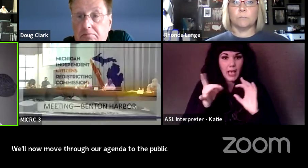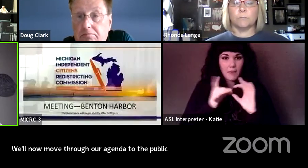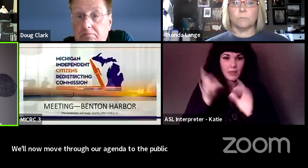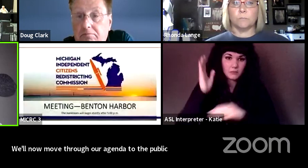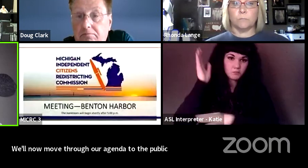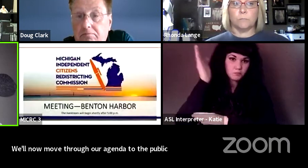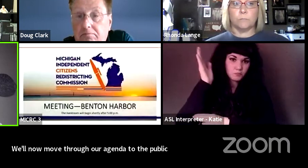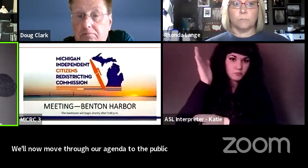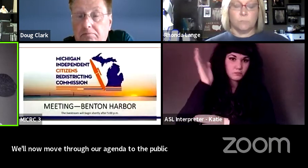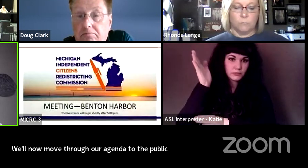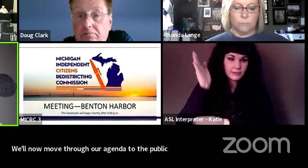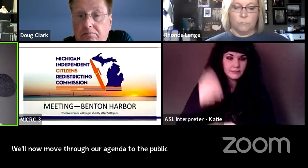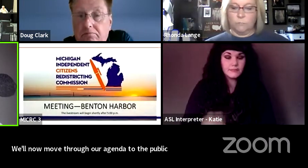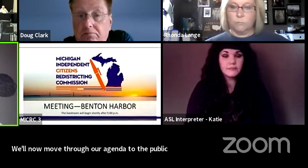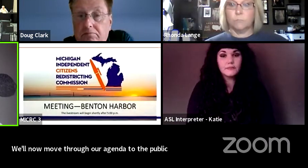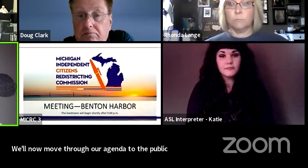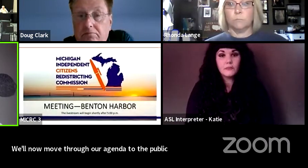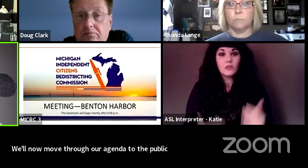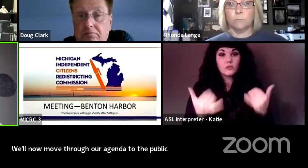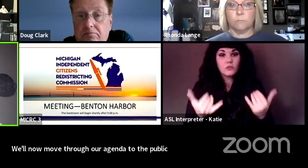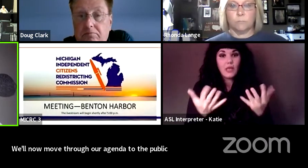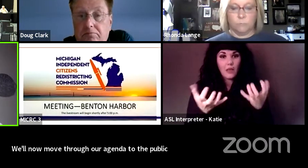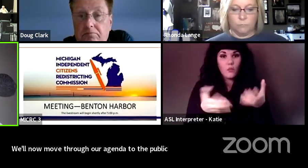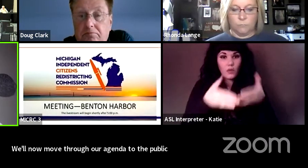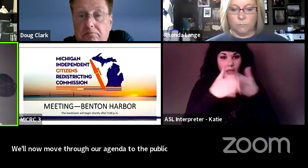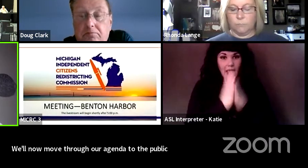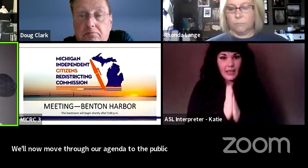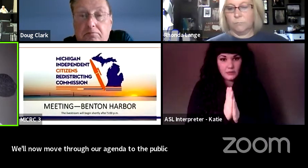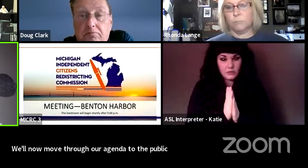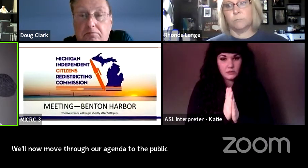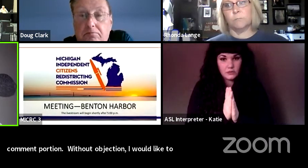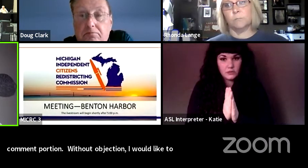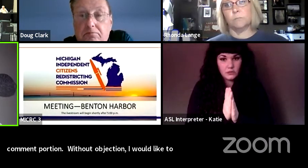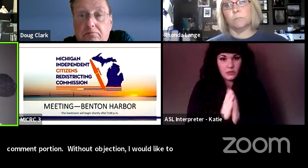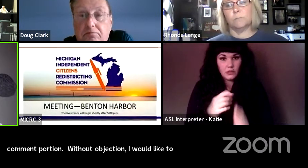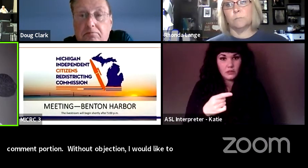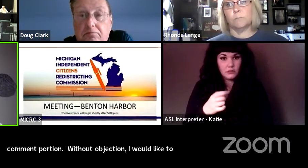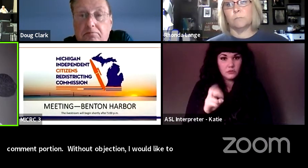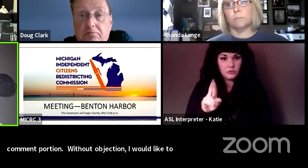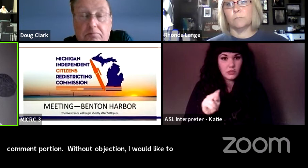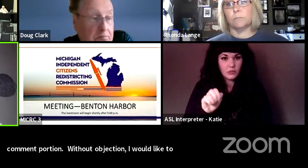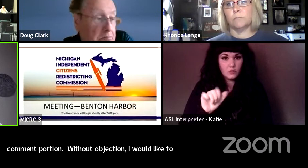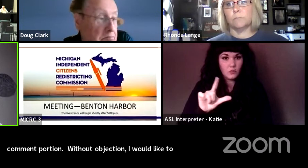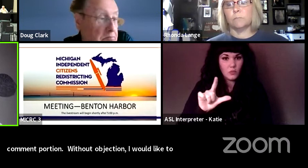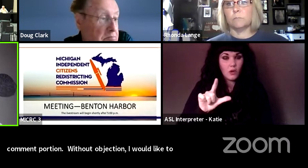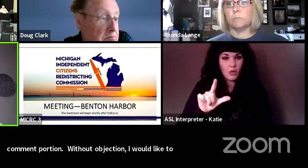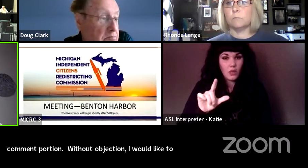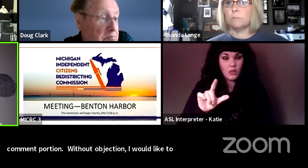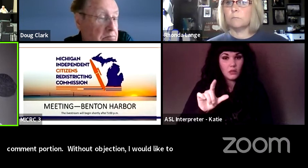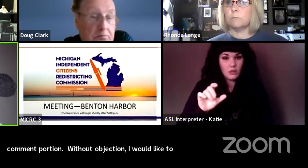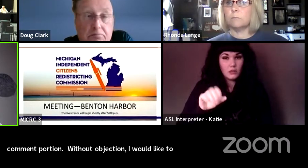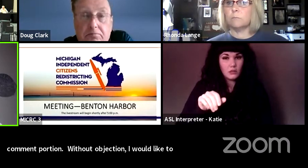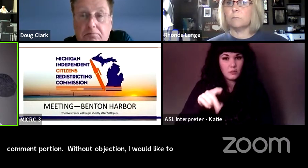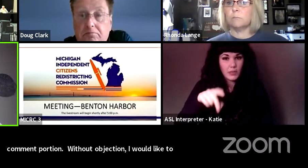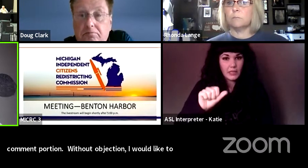like to ask General Counsel Pastula to provide a presentation on the public comment guidelines.